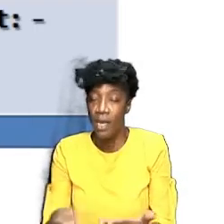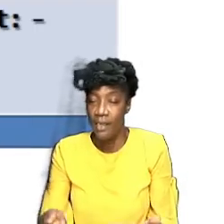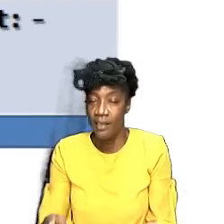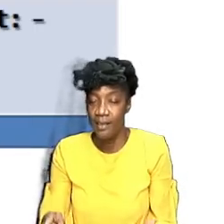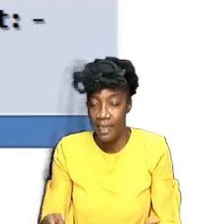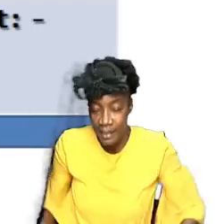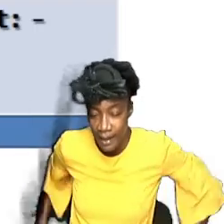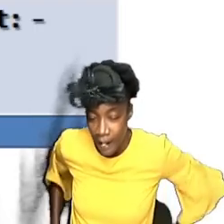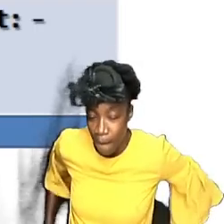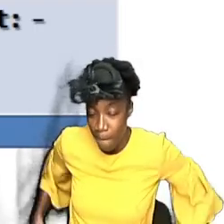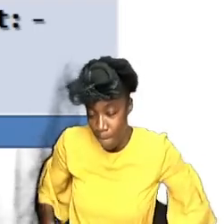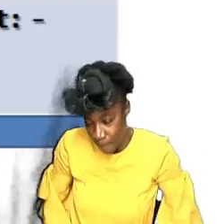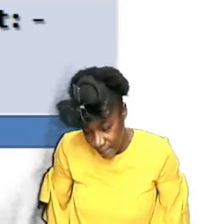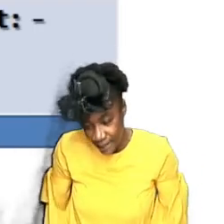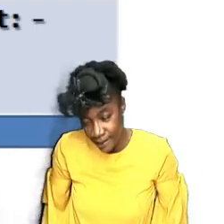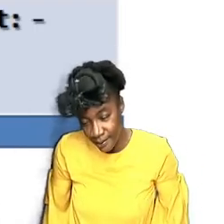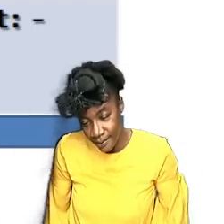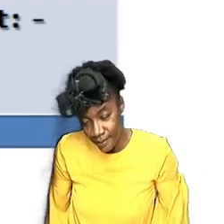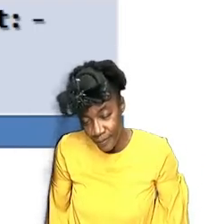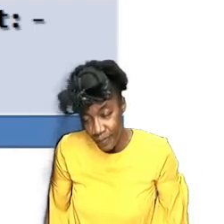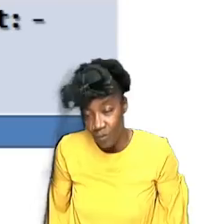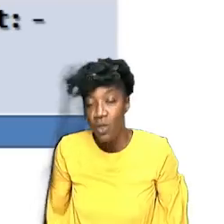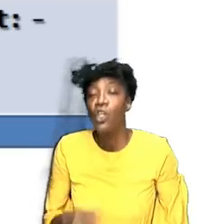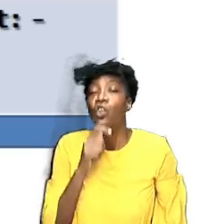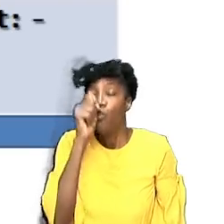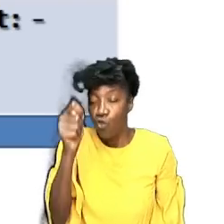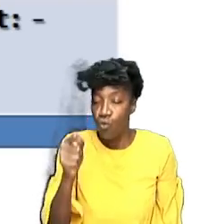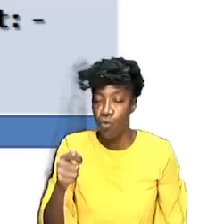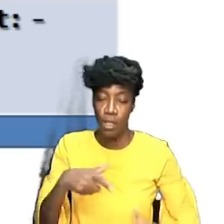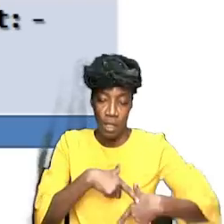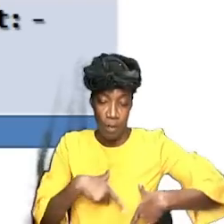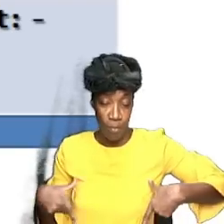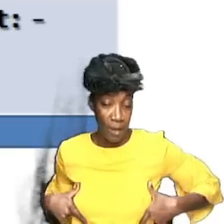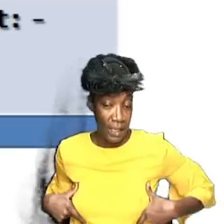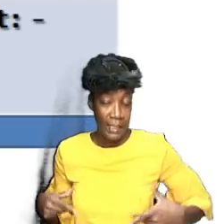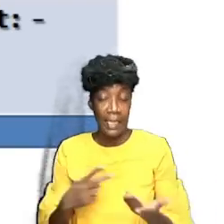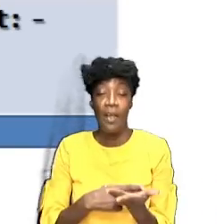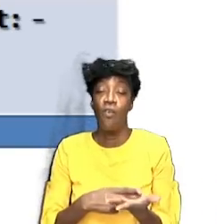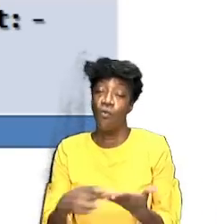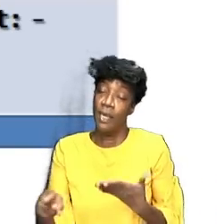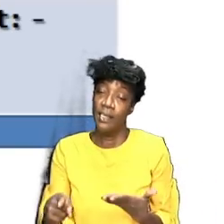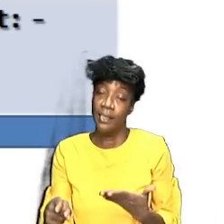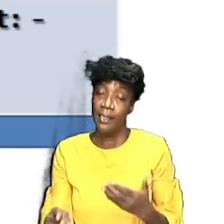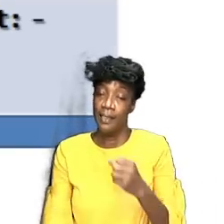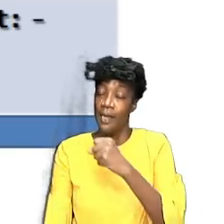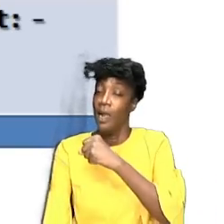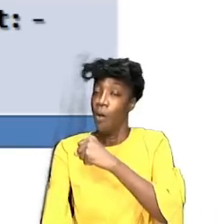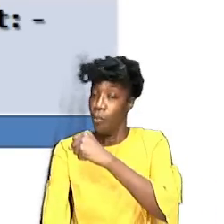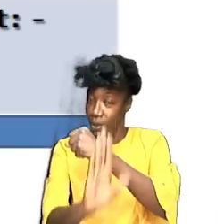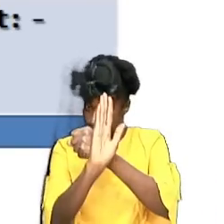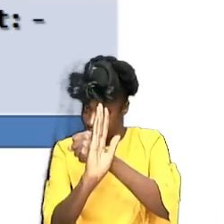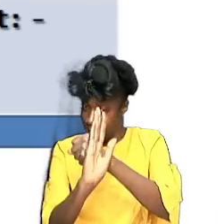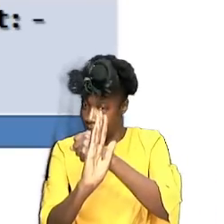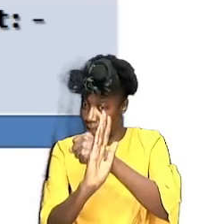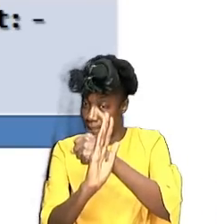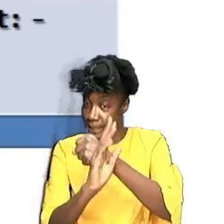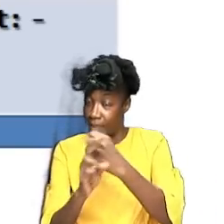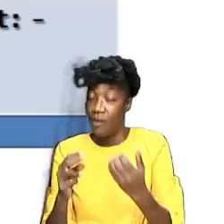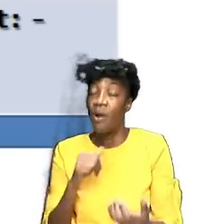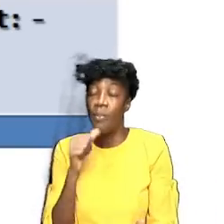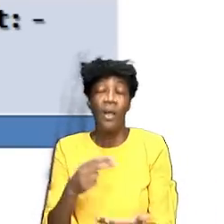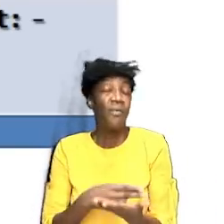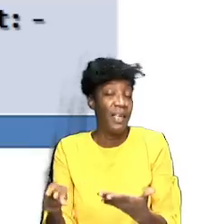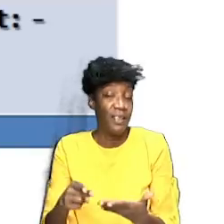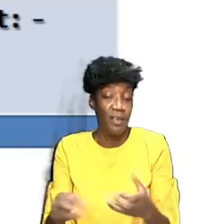is the truth, which protects us from deception. The breastplate is righteousness, which protects us from unrighteousness. The shoes